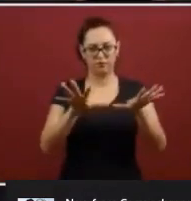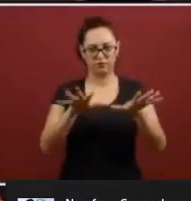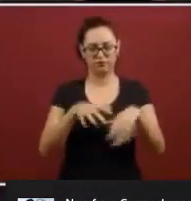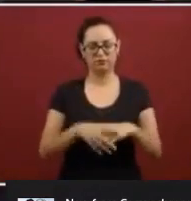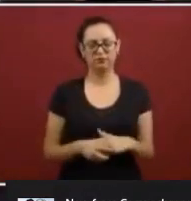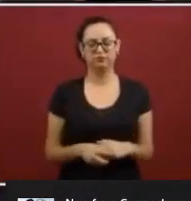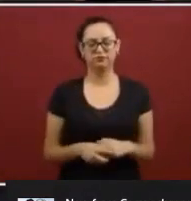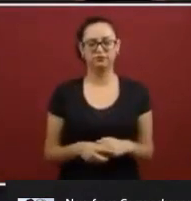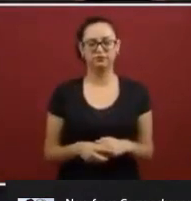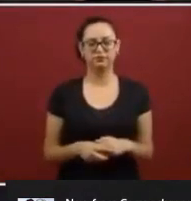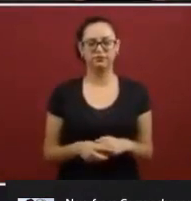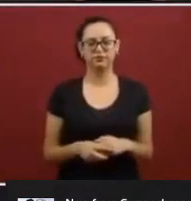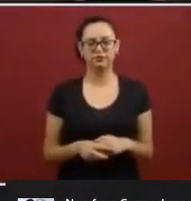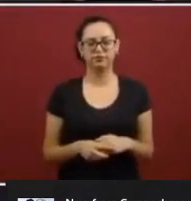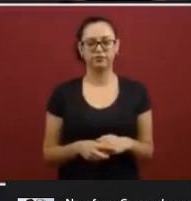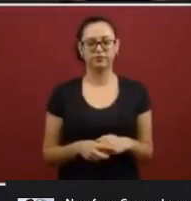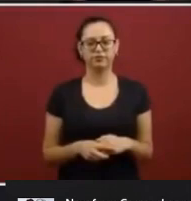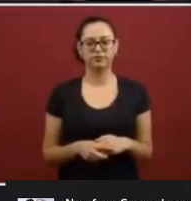in the official